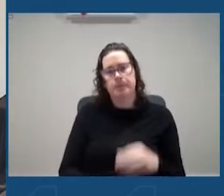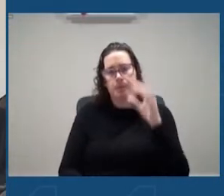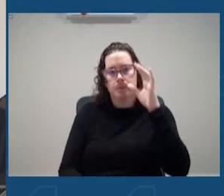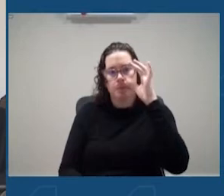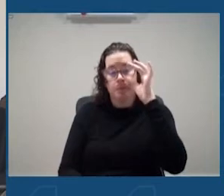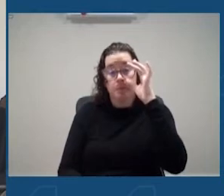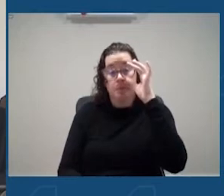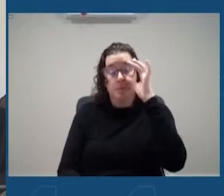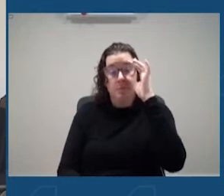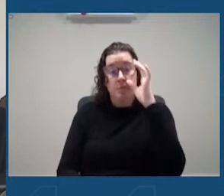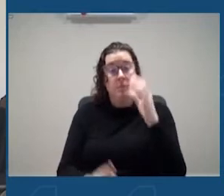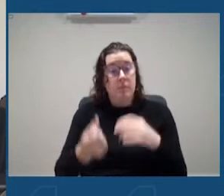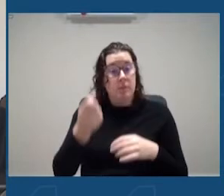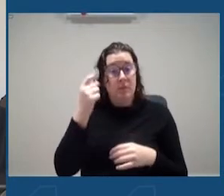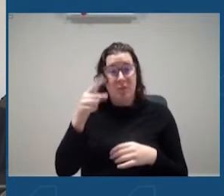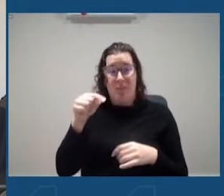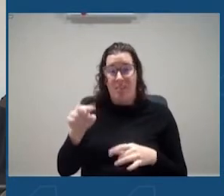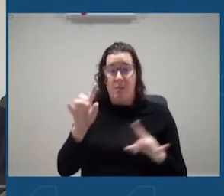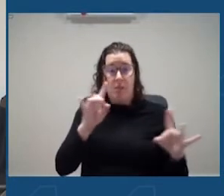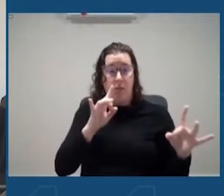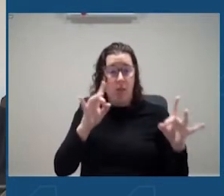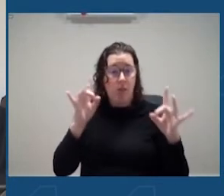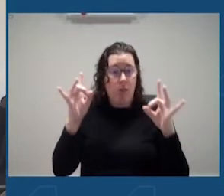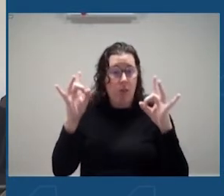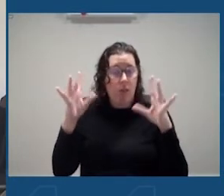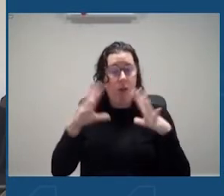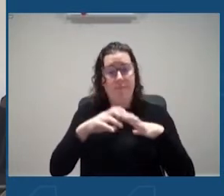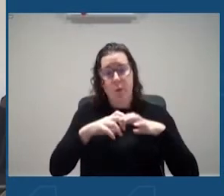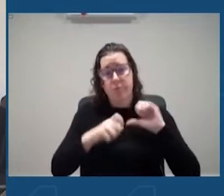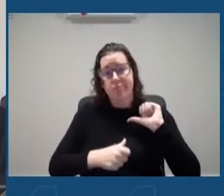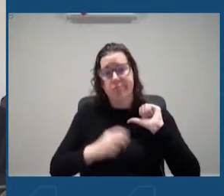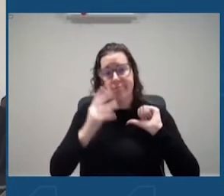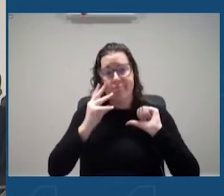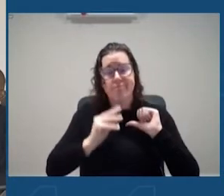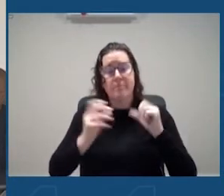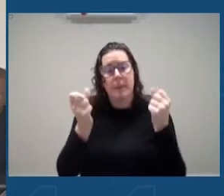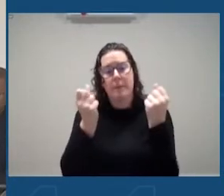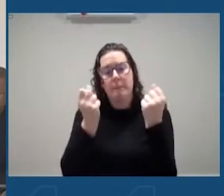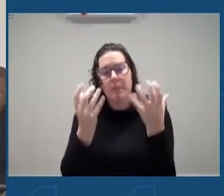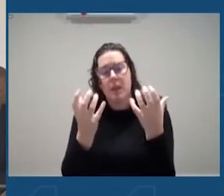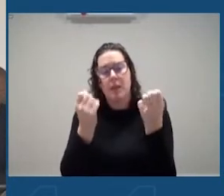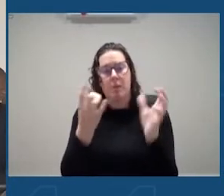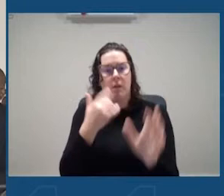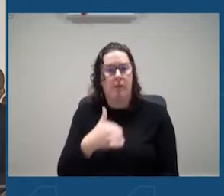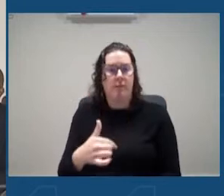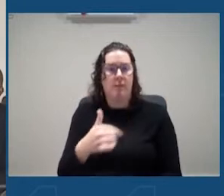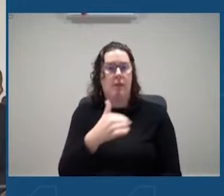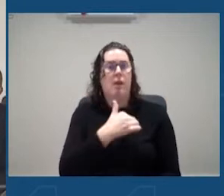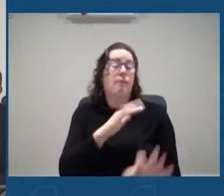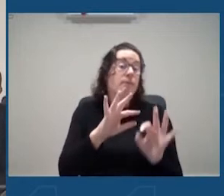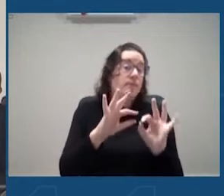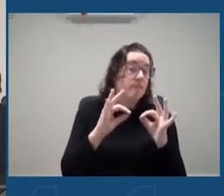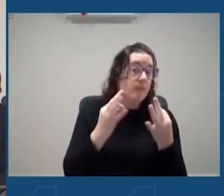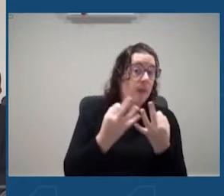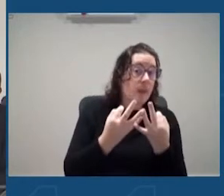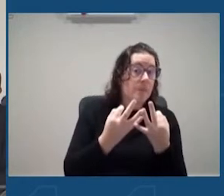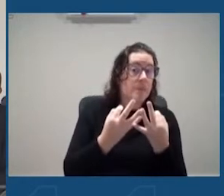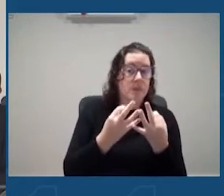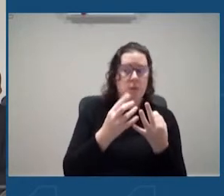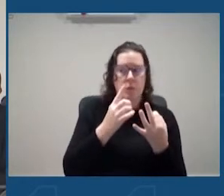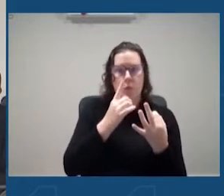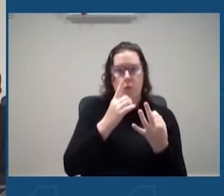Out of this tragedy, there have been many of us, families of